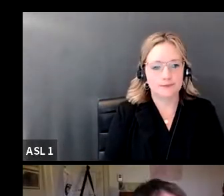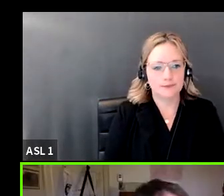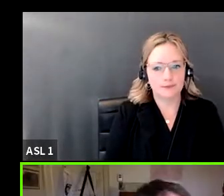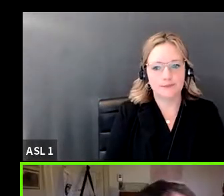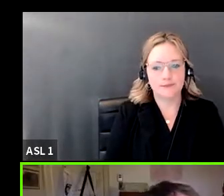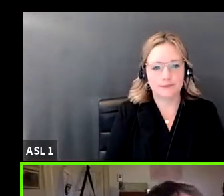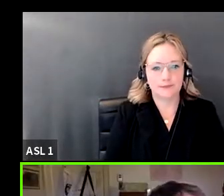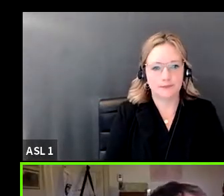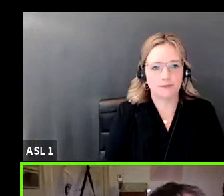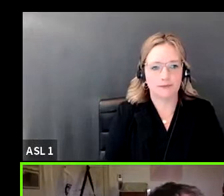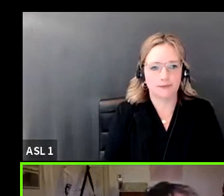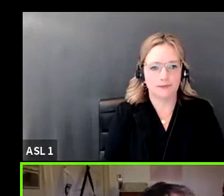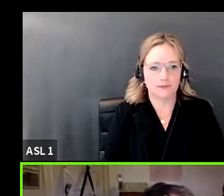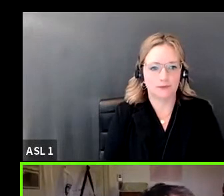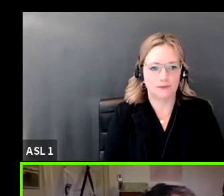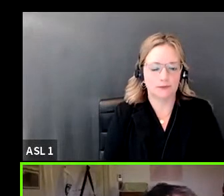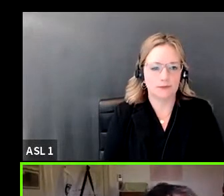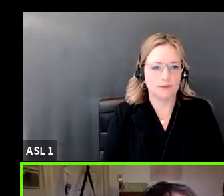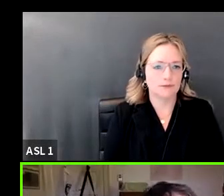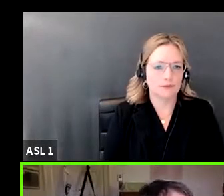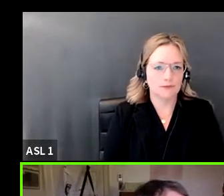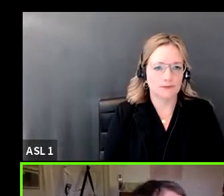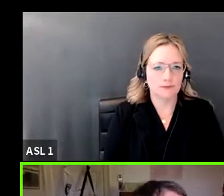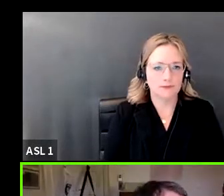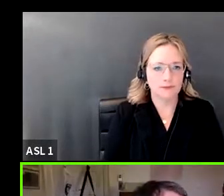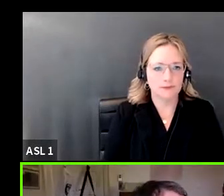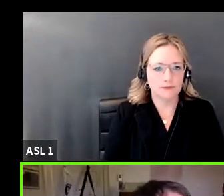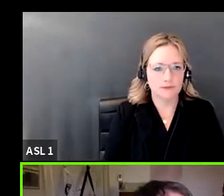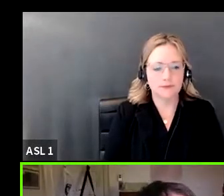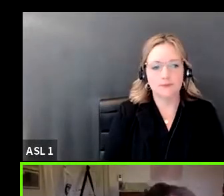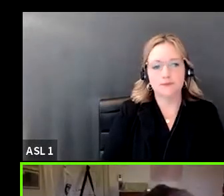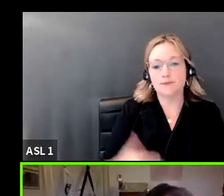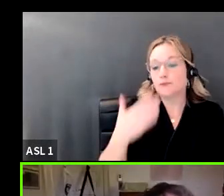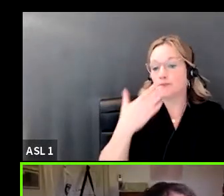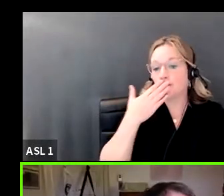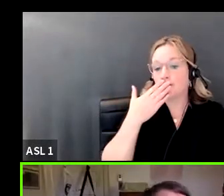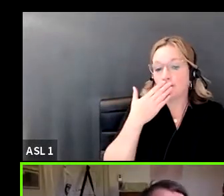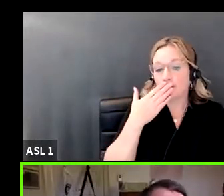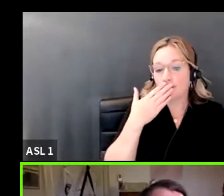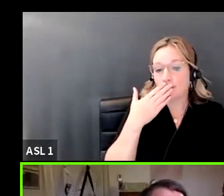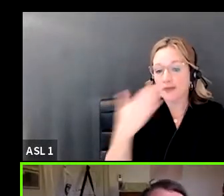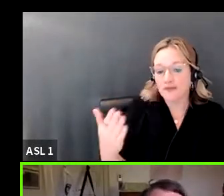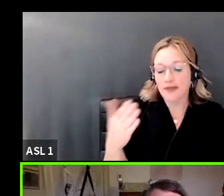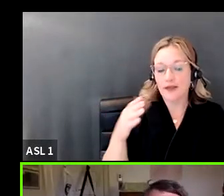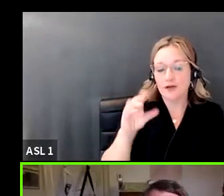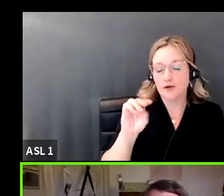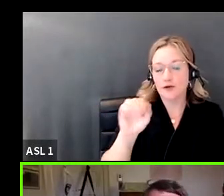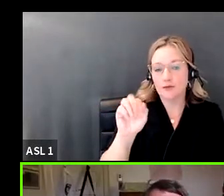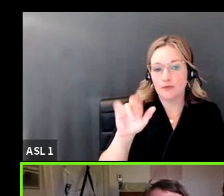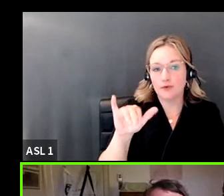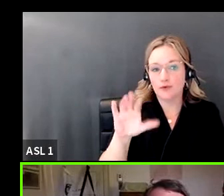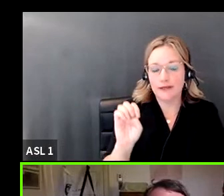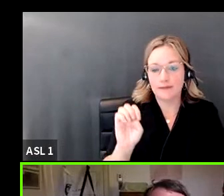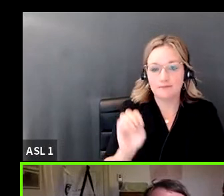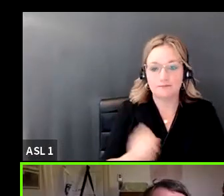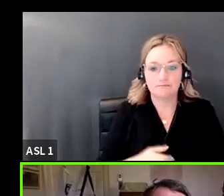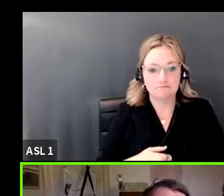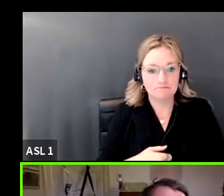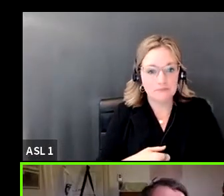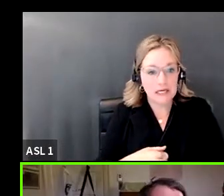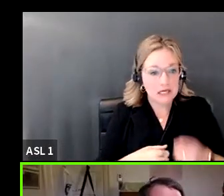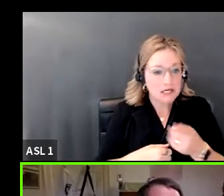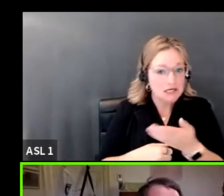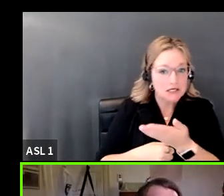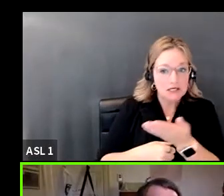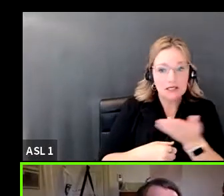thank you very much uh marie i don't see any